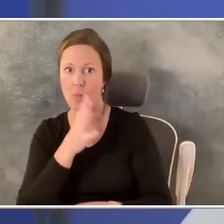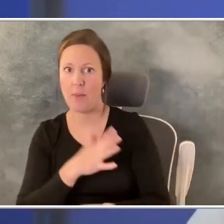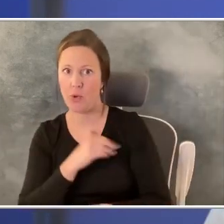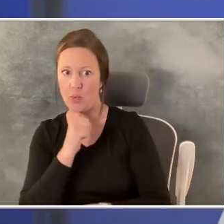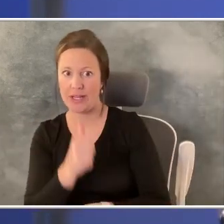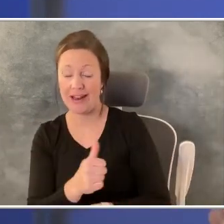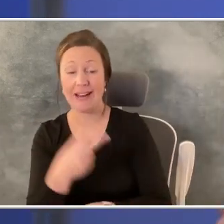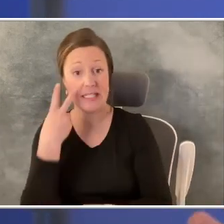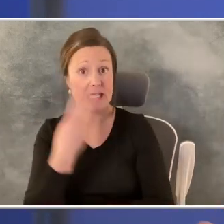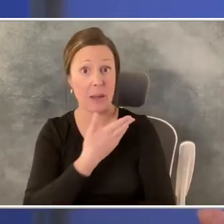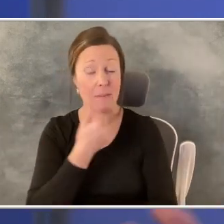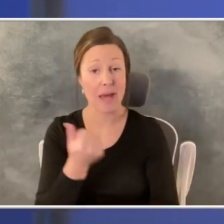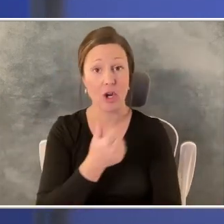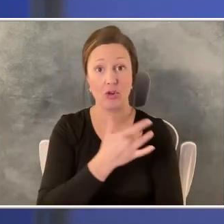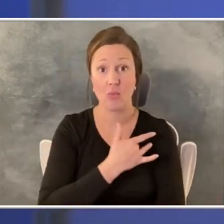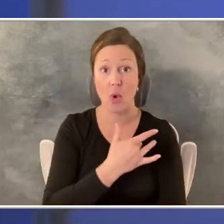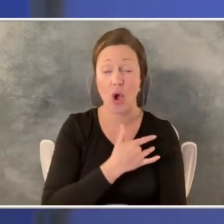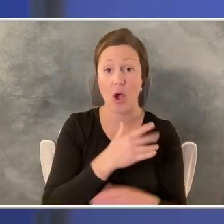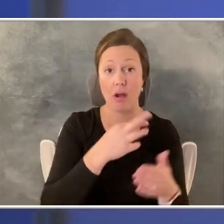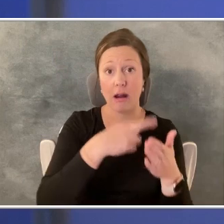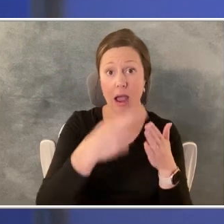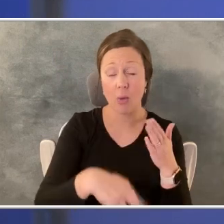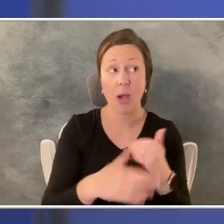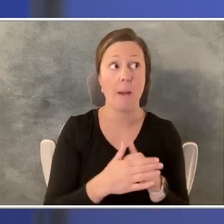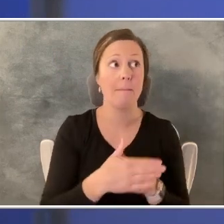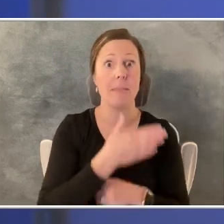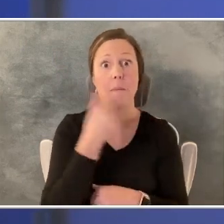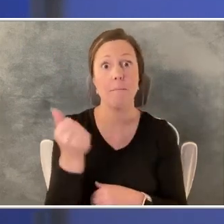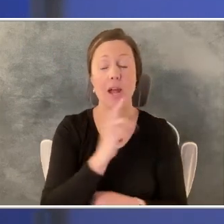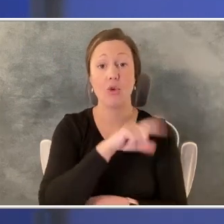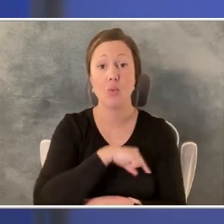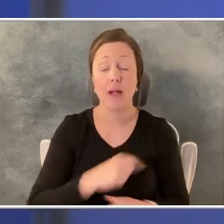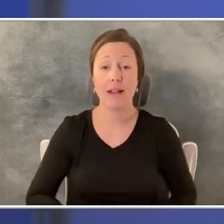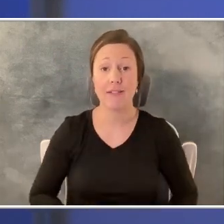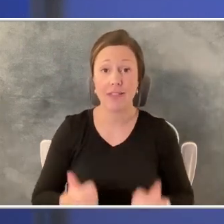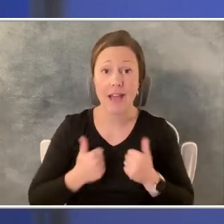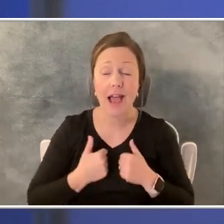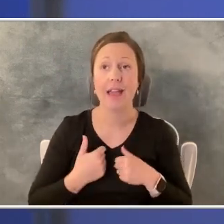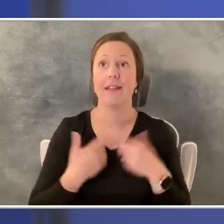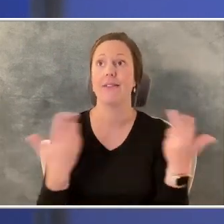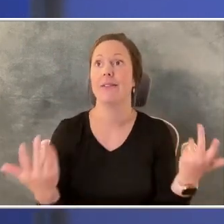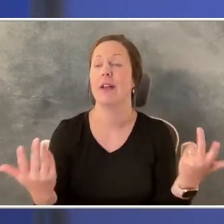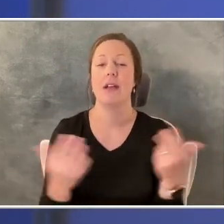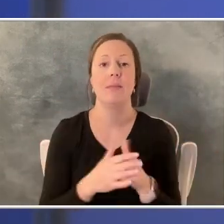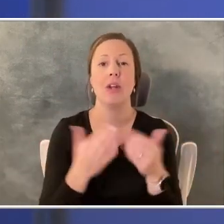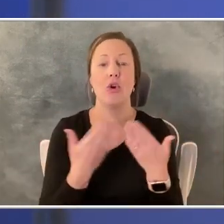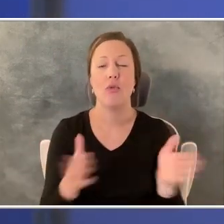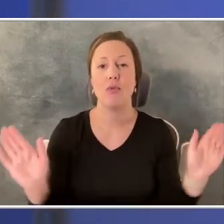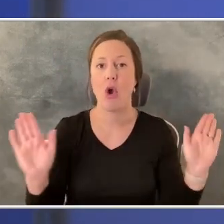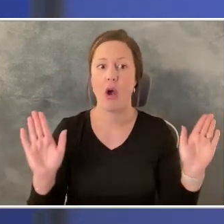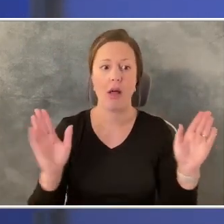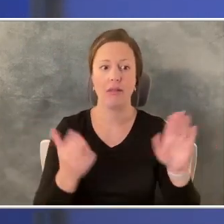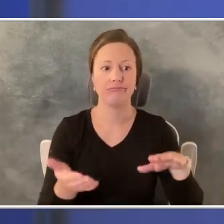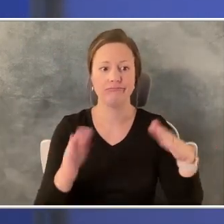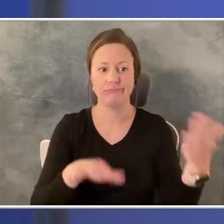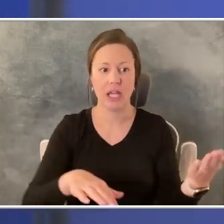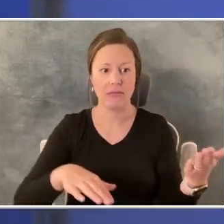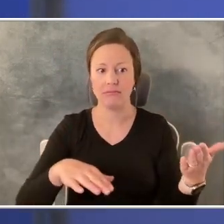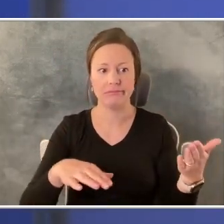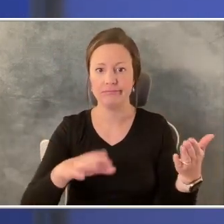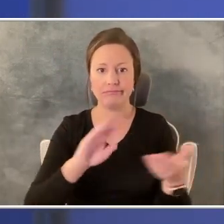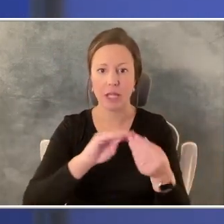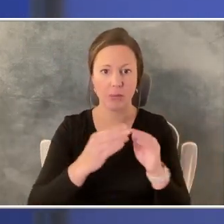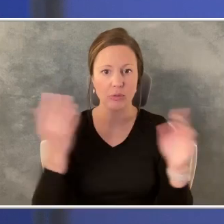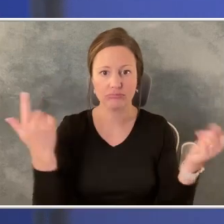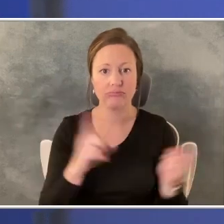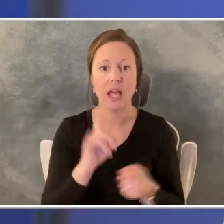quality of life, as well as lower all-cause mortality in the population that was taking hormone therapy. But that's just observation. That's not proof.